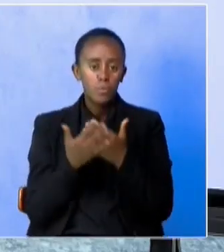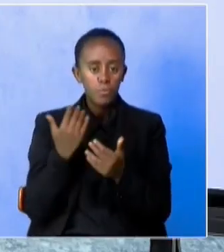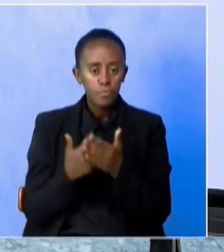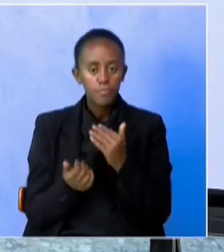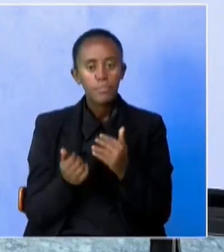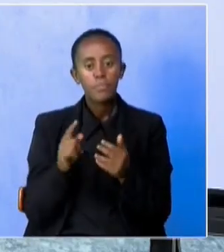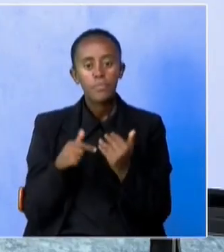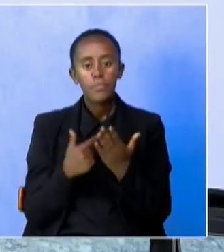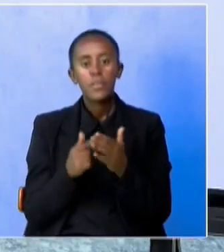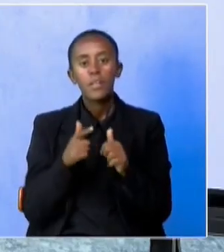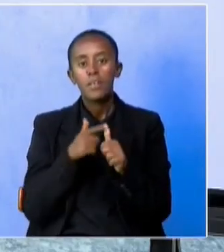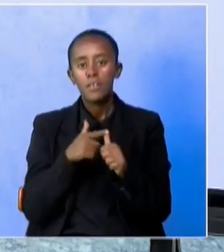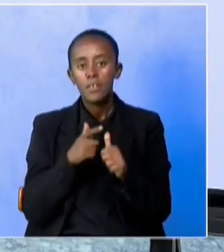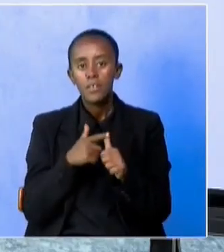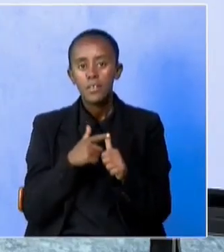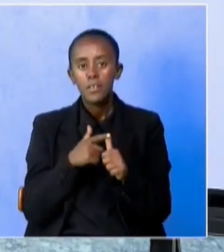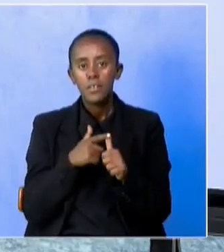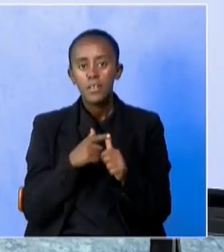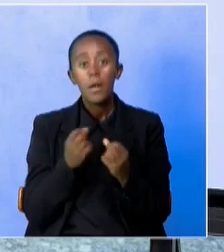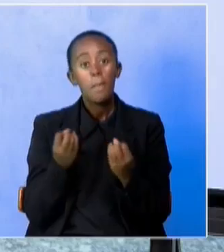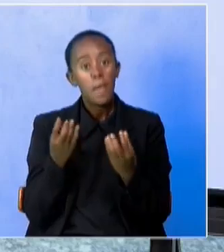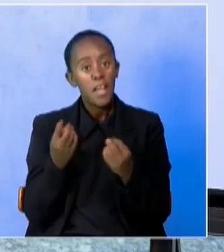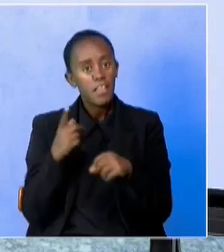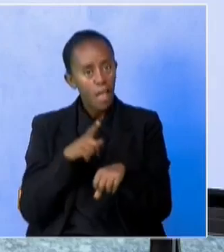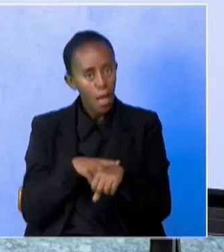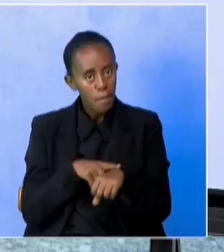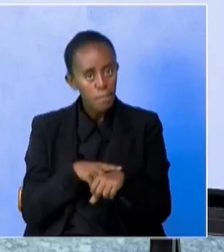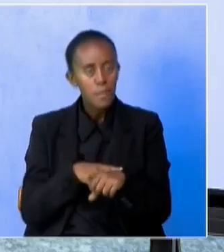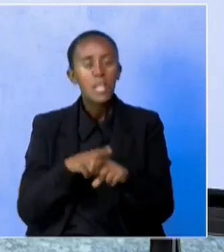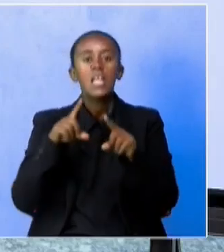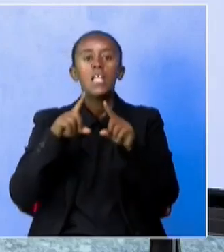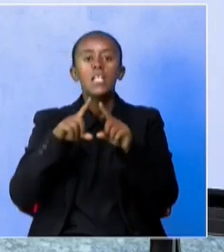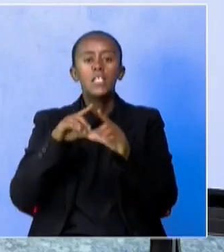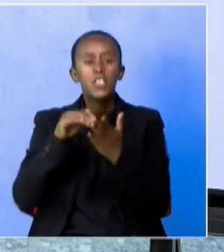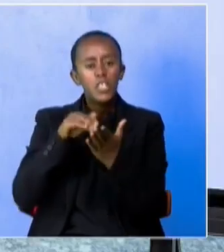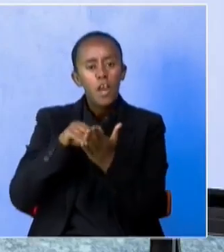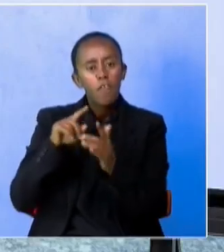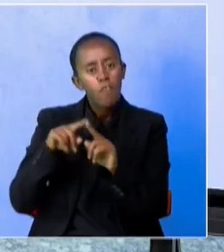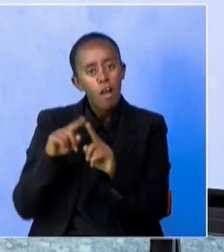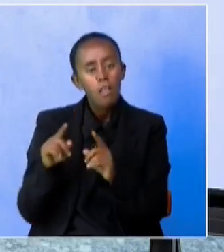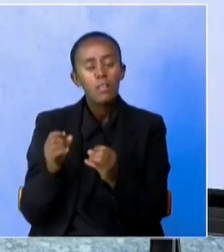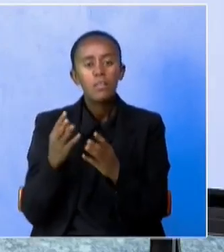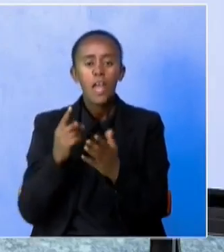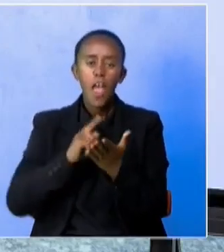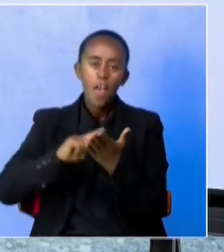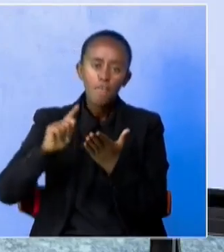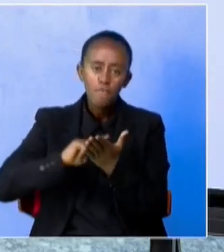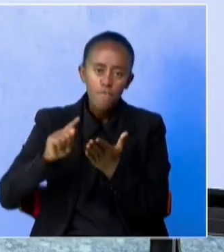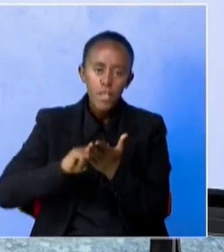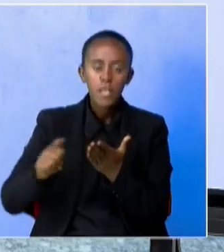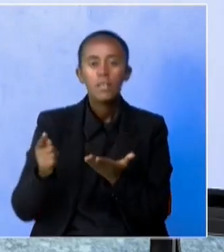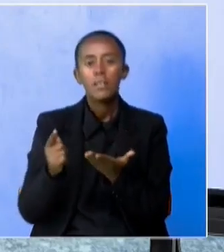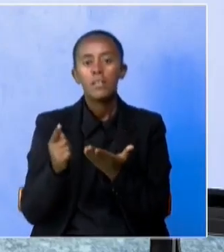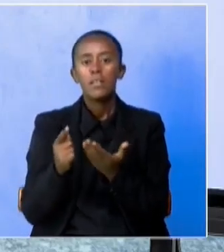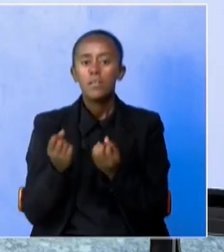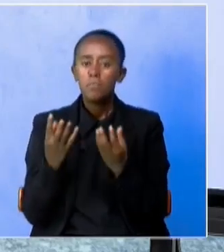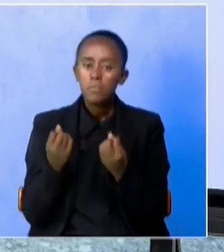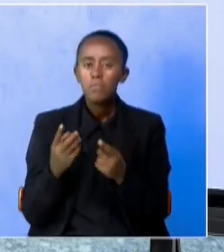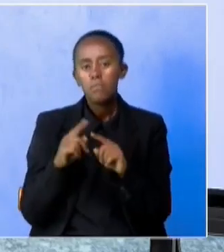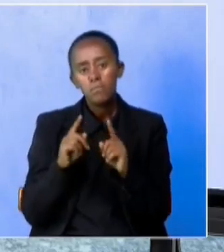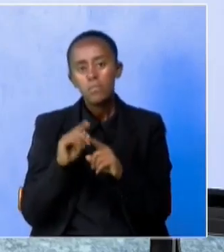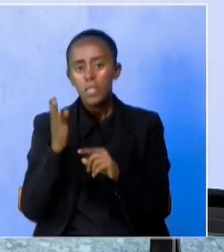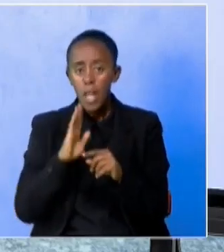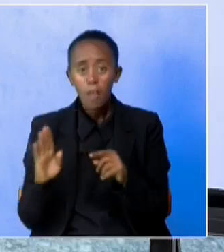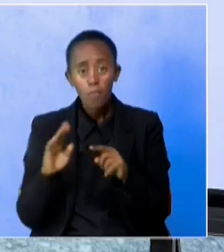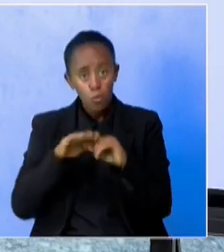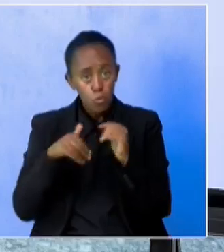many times, several times, every weekend, every, many, never. These are all what? Time